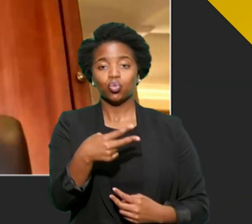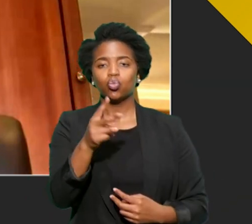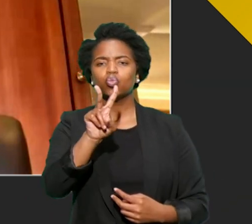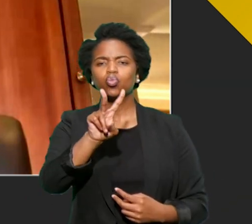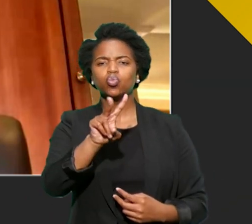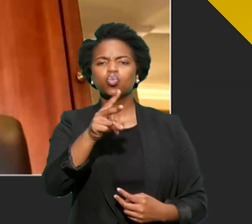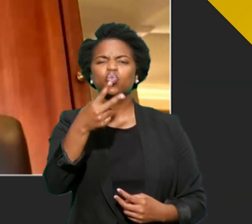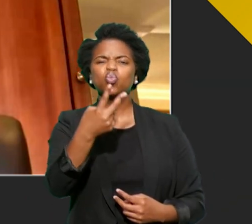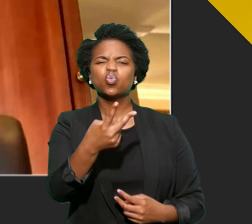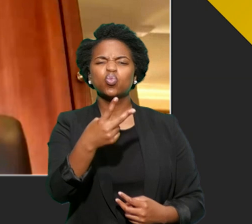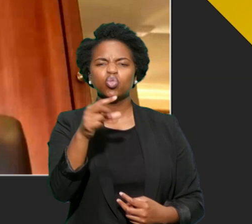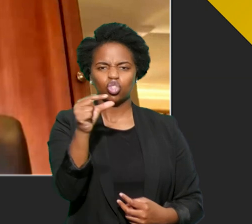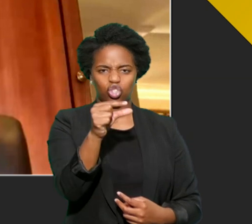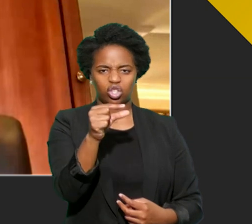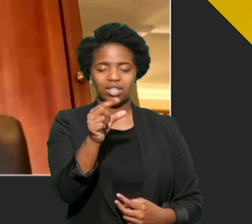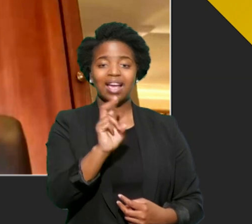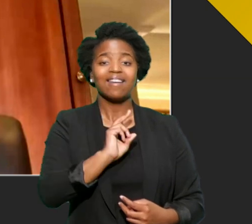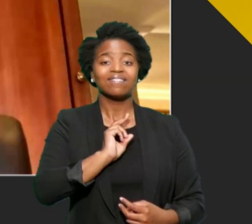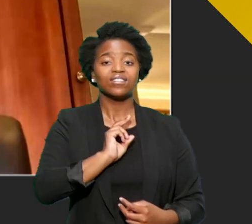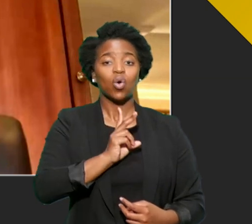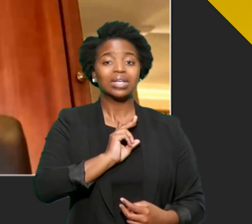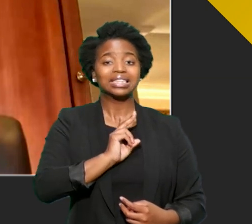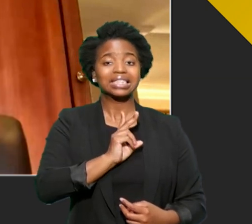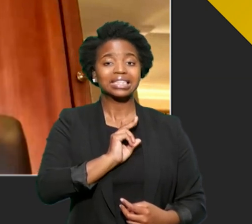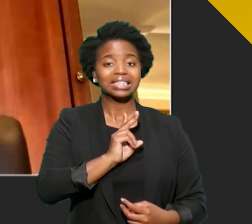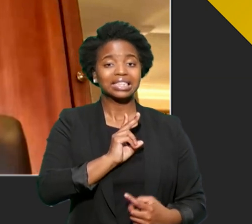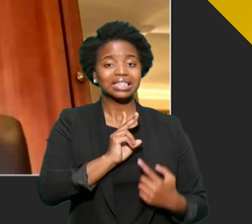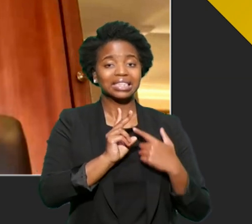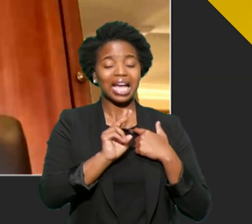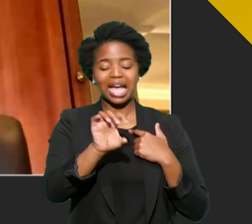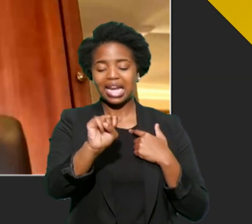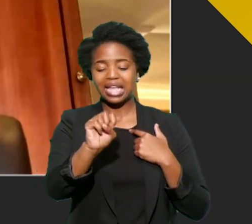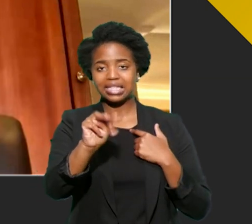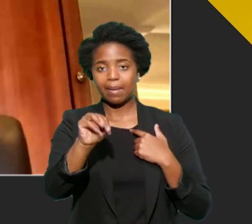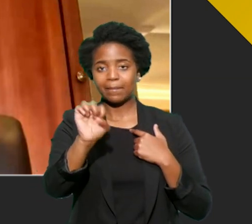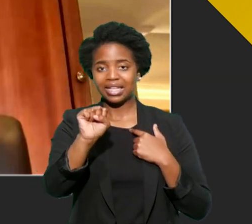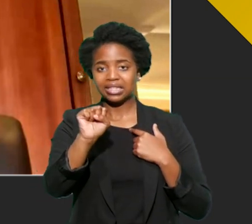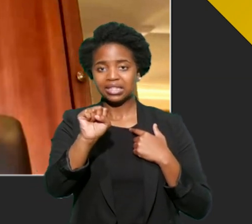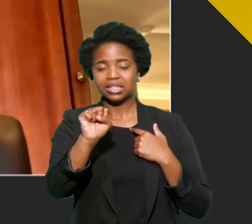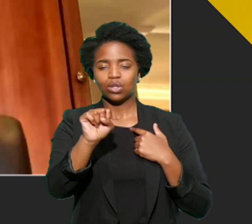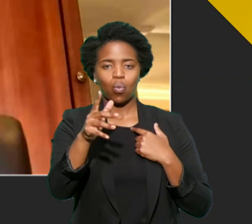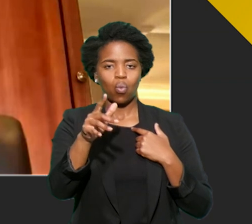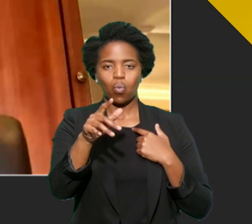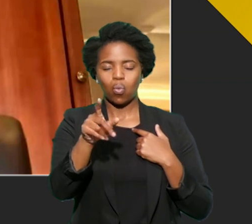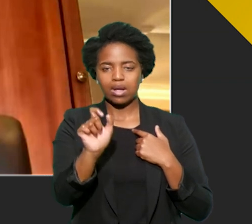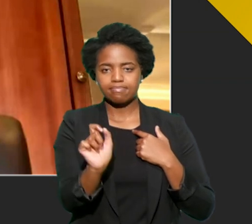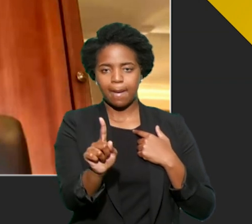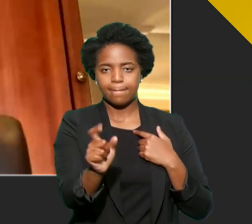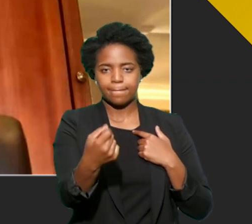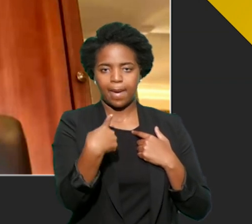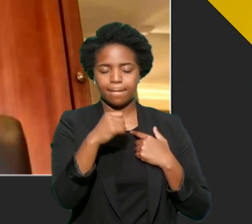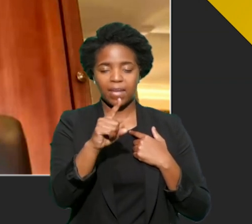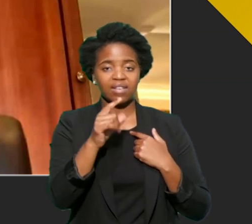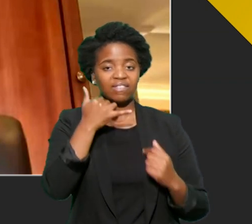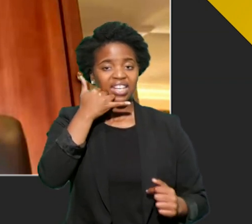2G was voice plus text. That was the birth of SMS. Now you could be